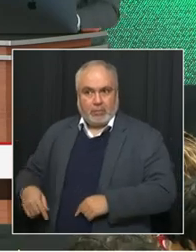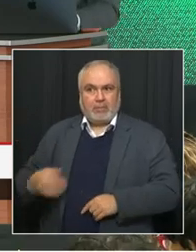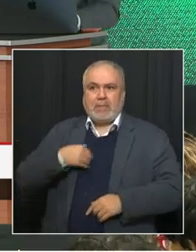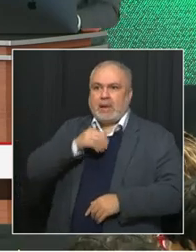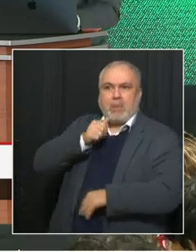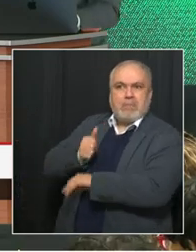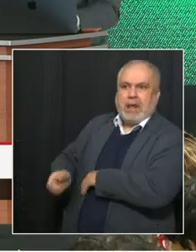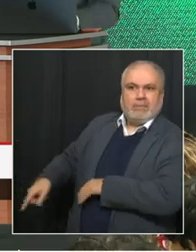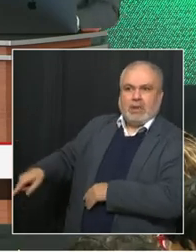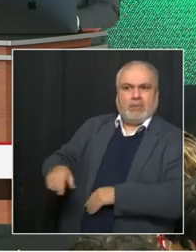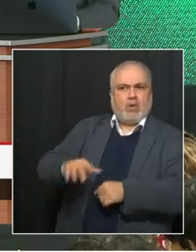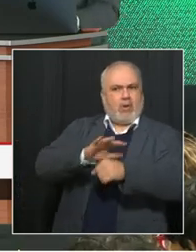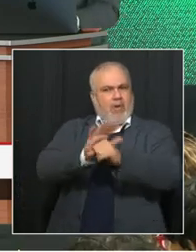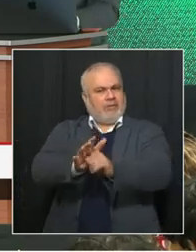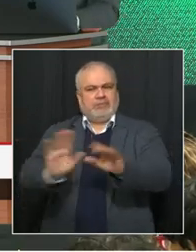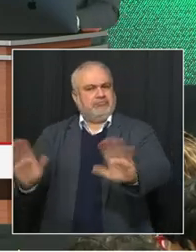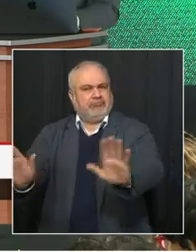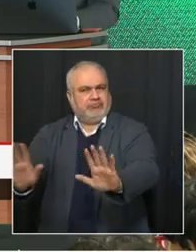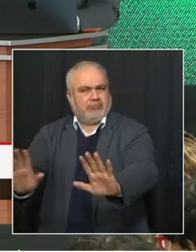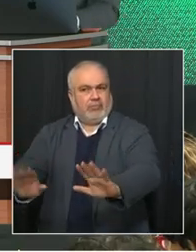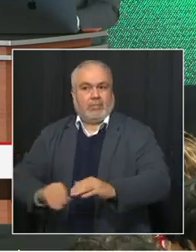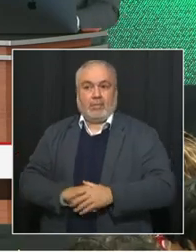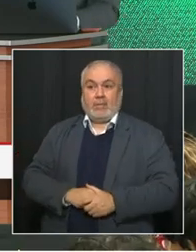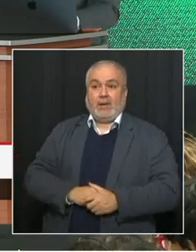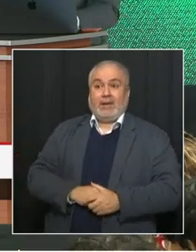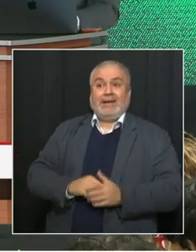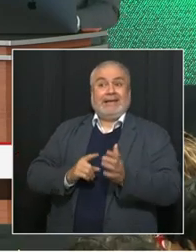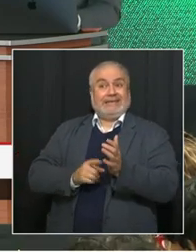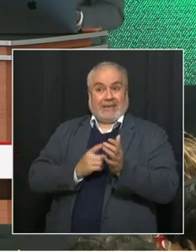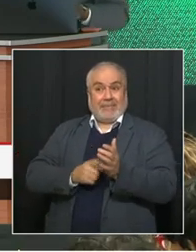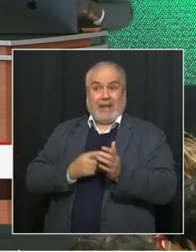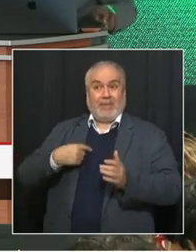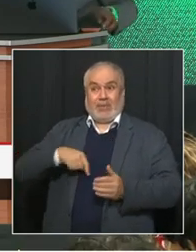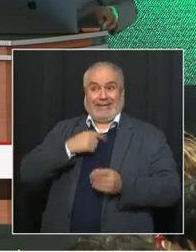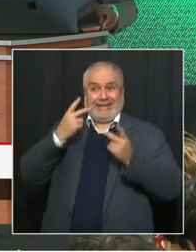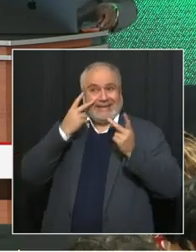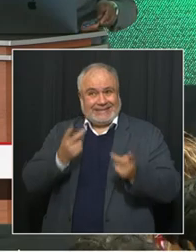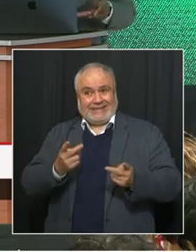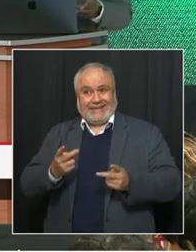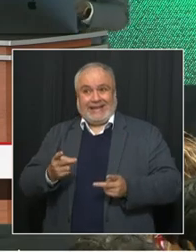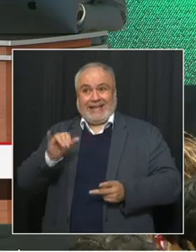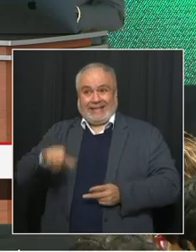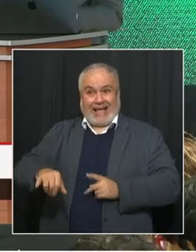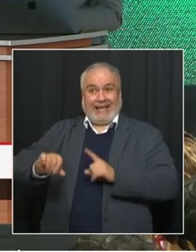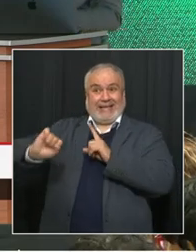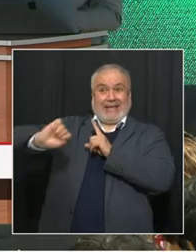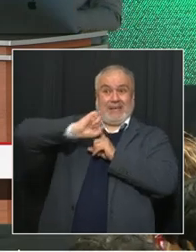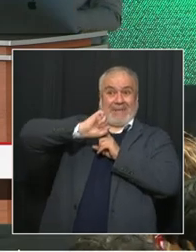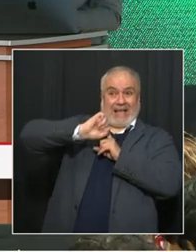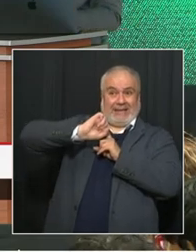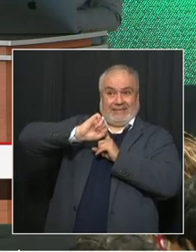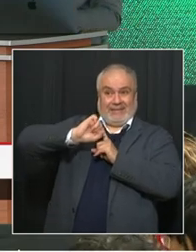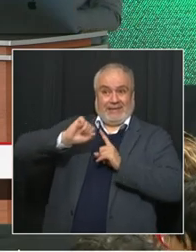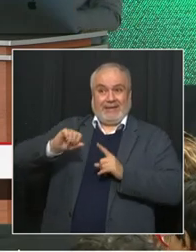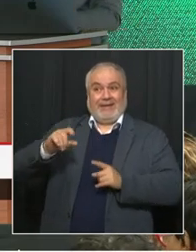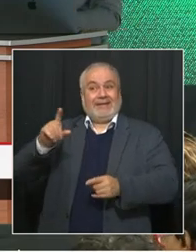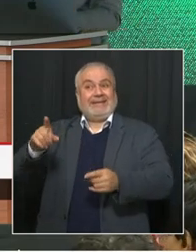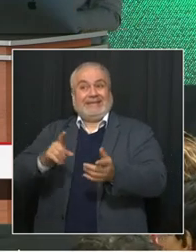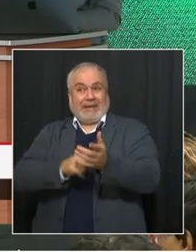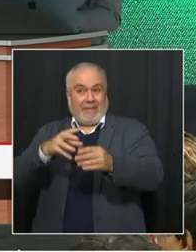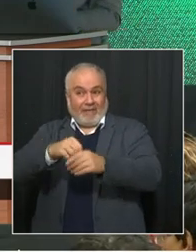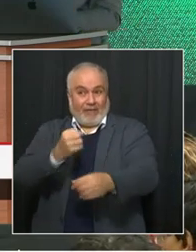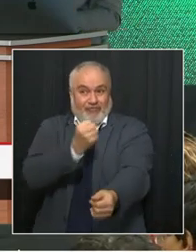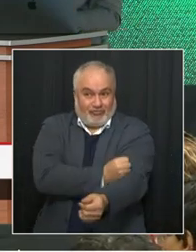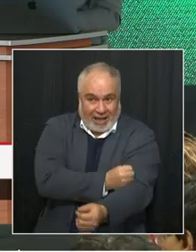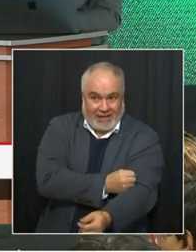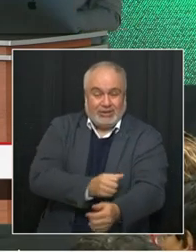oneself. Sometimes it manifests in drugs, sometimes it manifests in suicidal ideations, sometimes in gun activity,